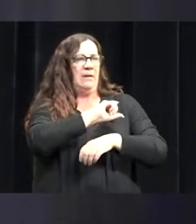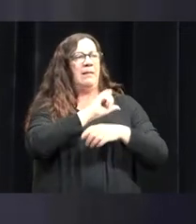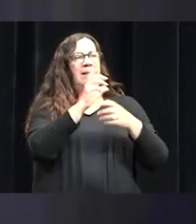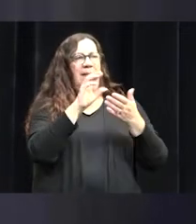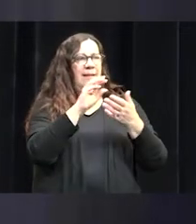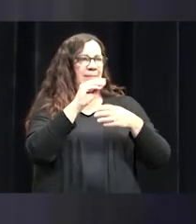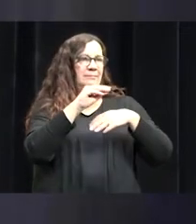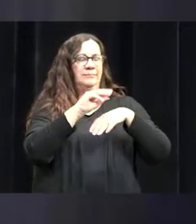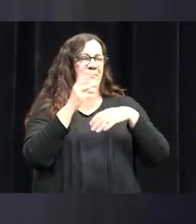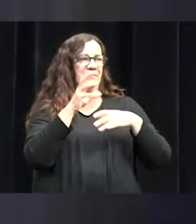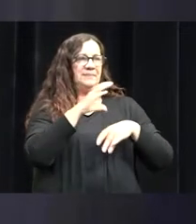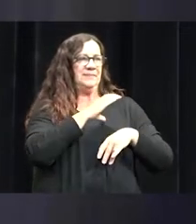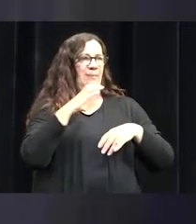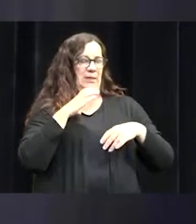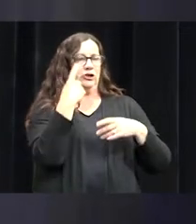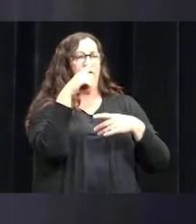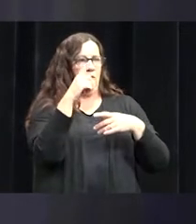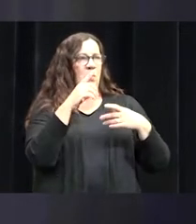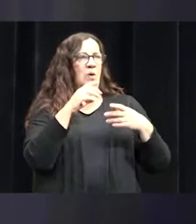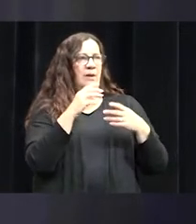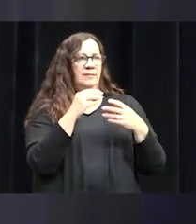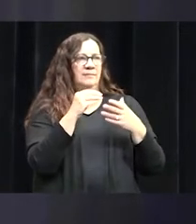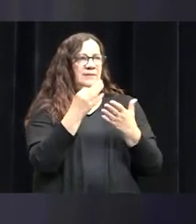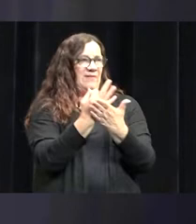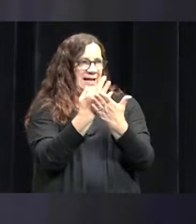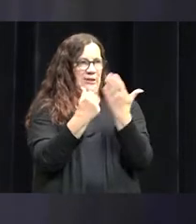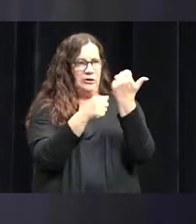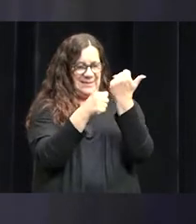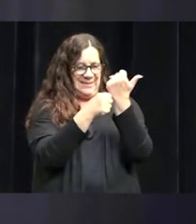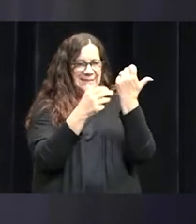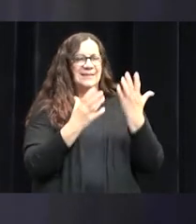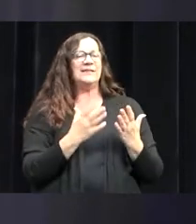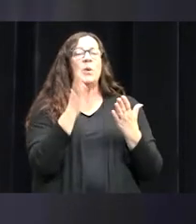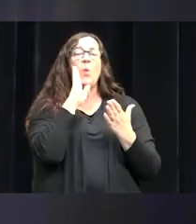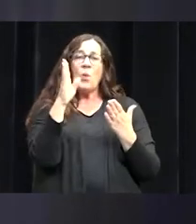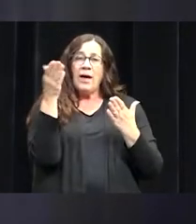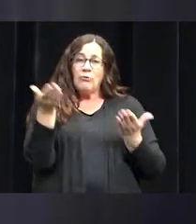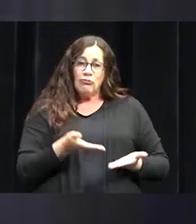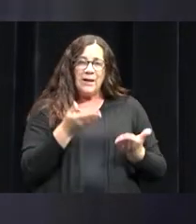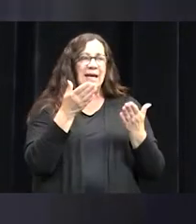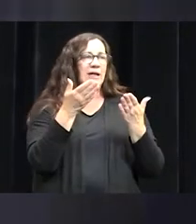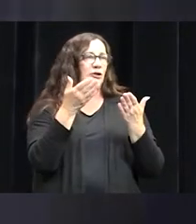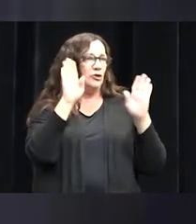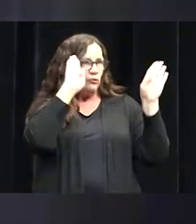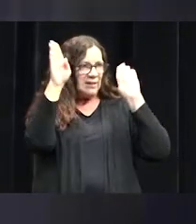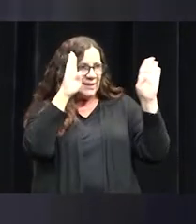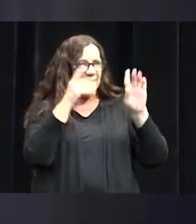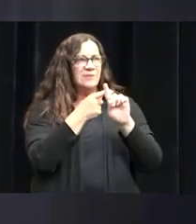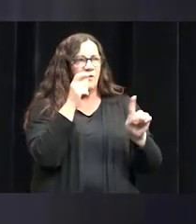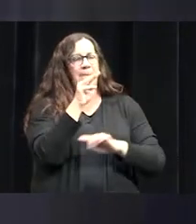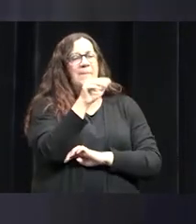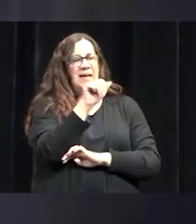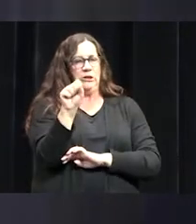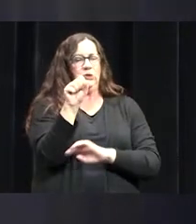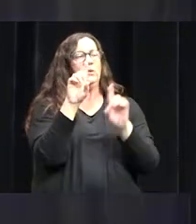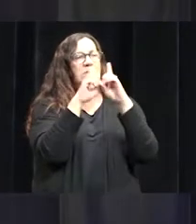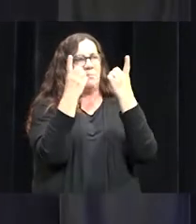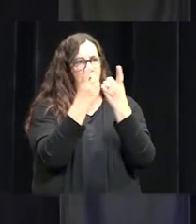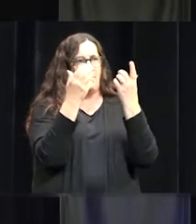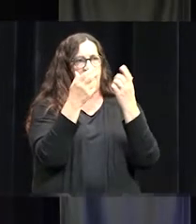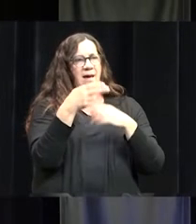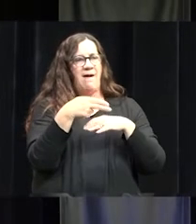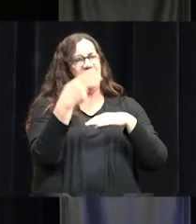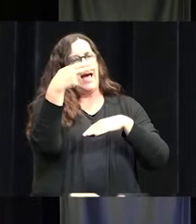student financial assistance who will bring greetings from the massachusetts department of higher education